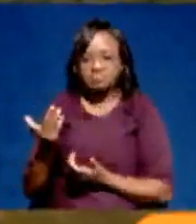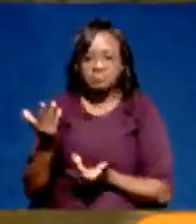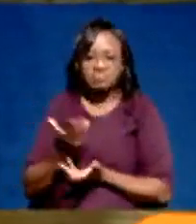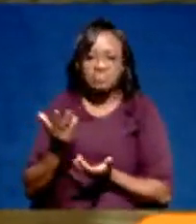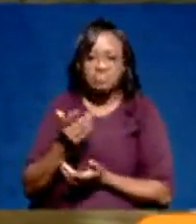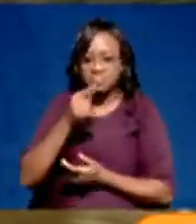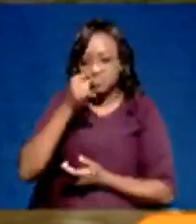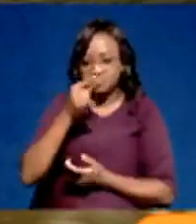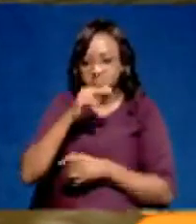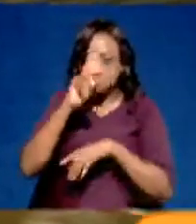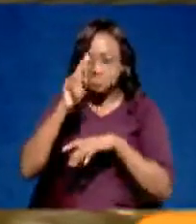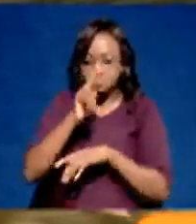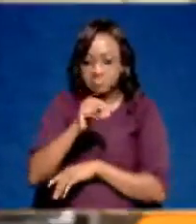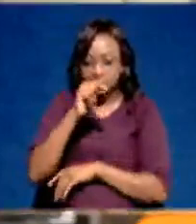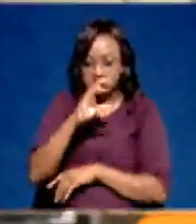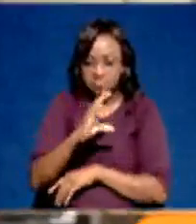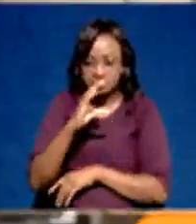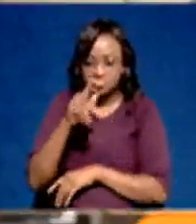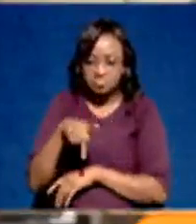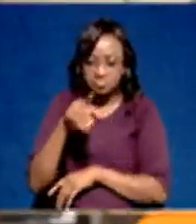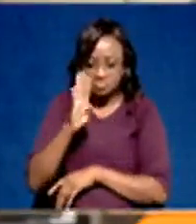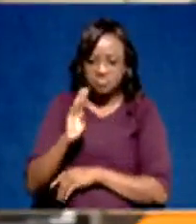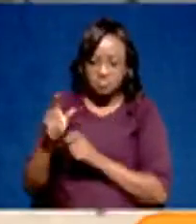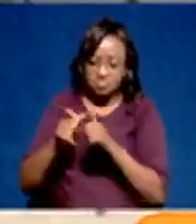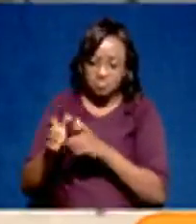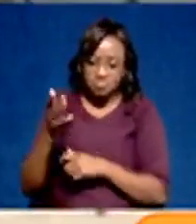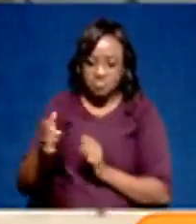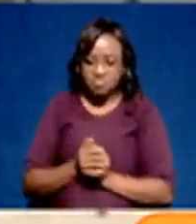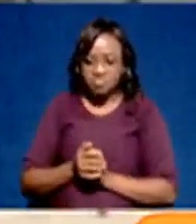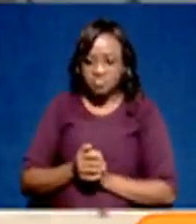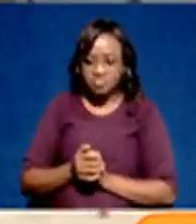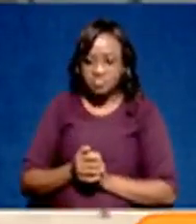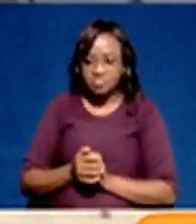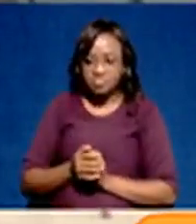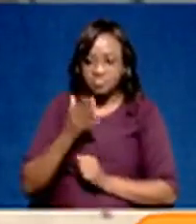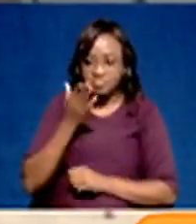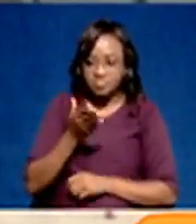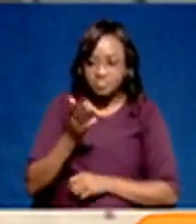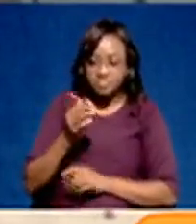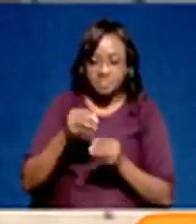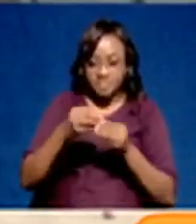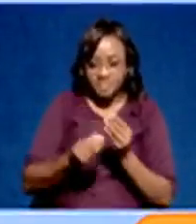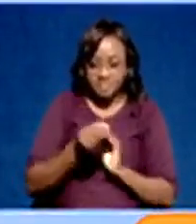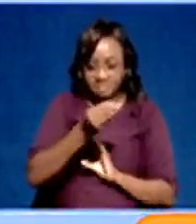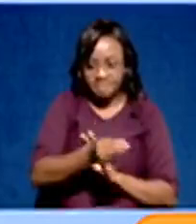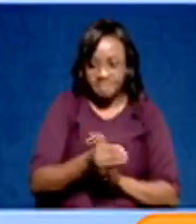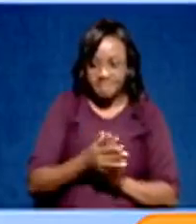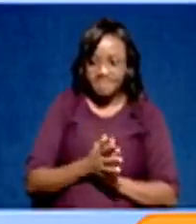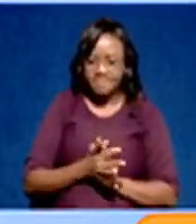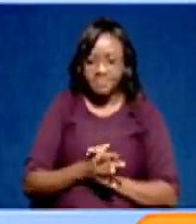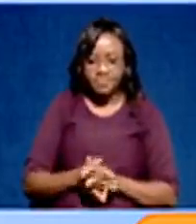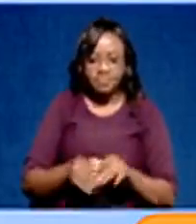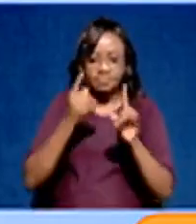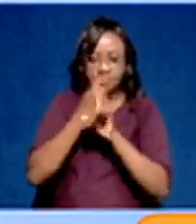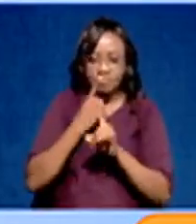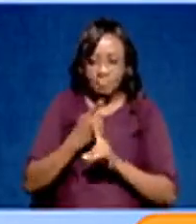are run by the National Cereals and Produce Board. At the storage facilities, the farmers are issued with the warehouse receipts. Those who have